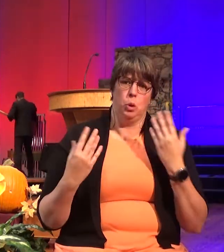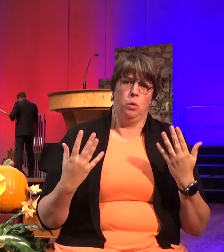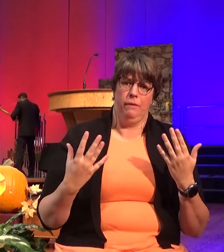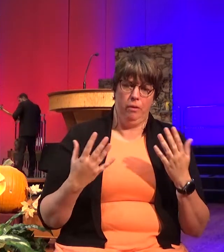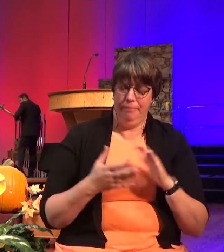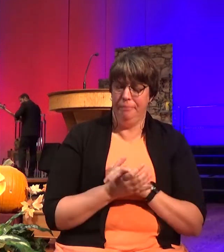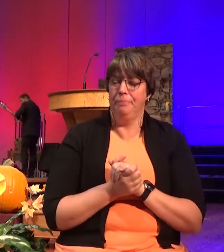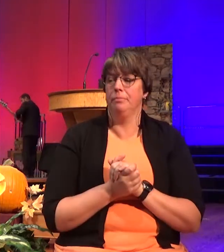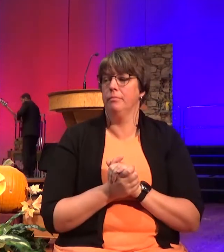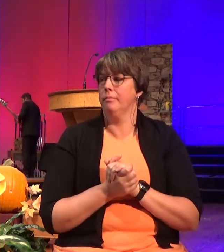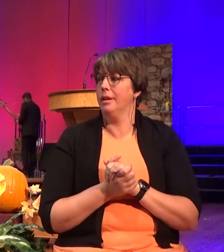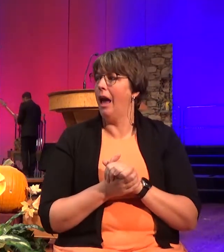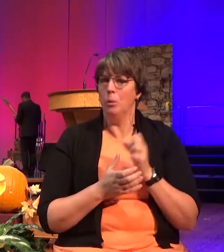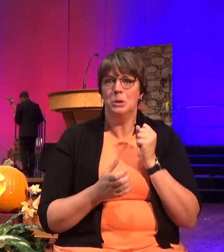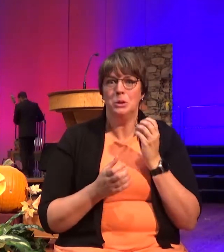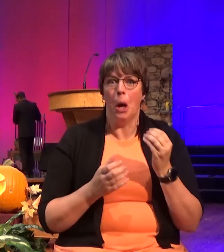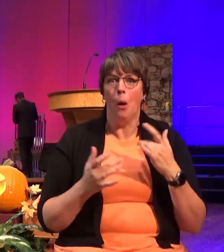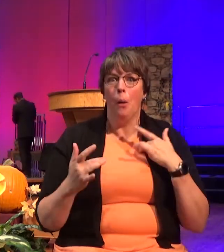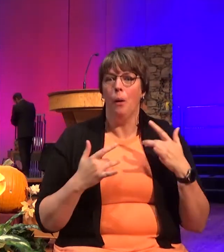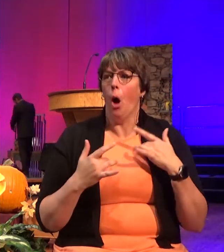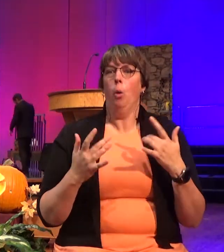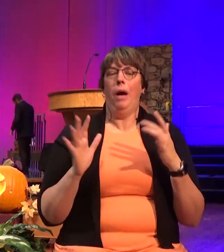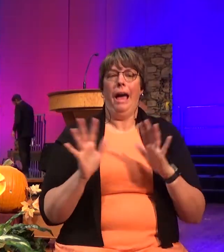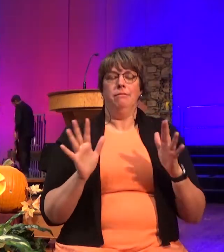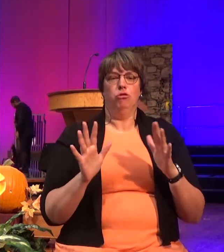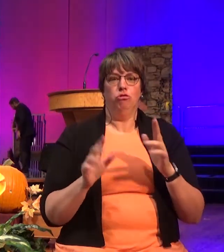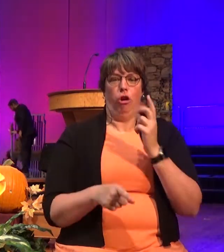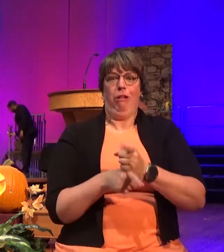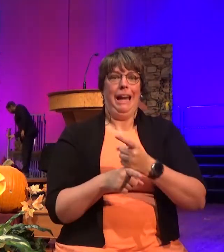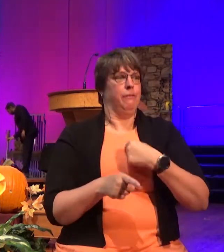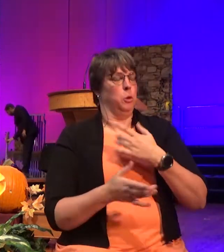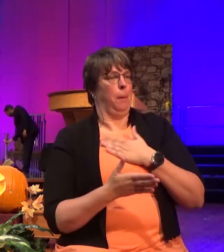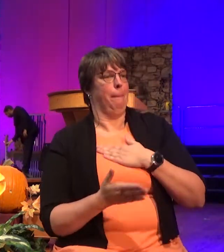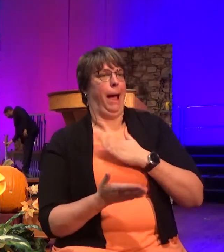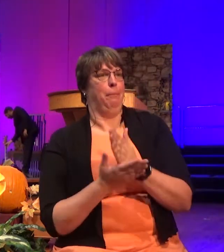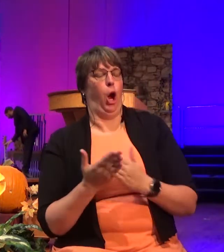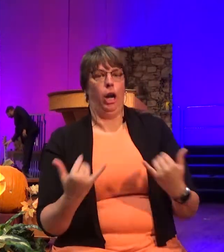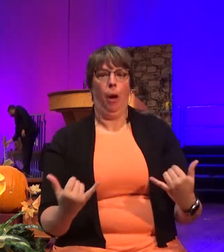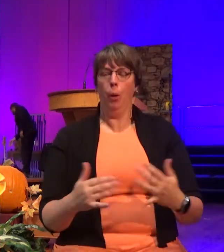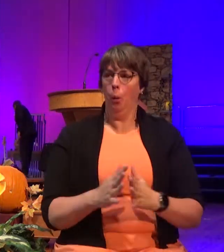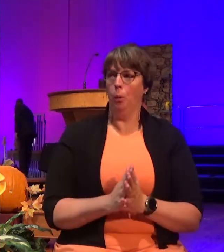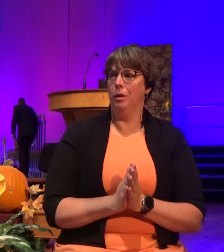I was so into it. I was like, oh yeah, I got to get up and go do my part now.